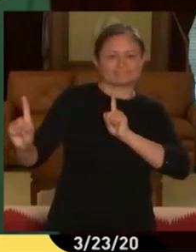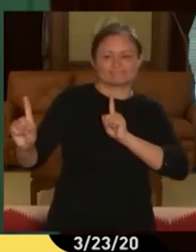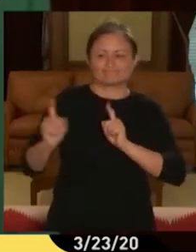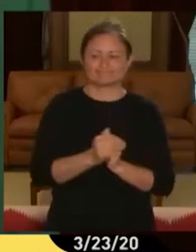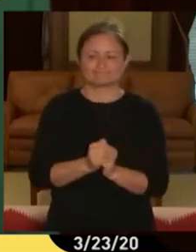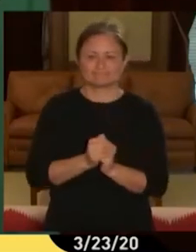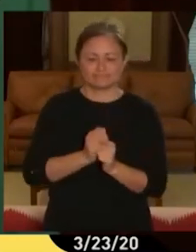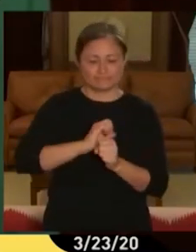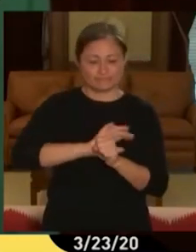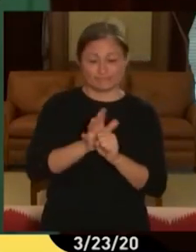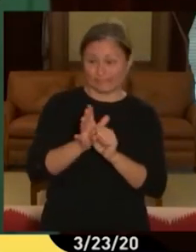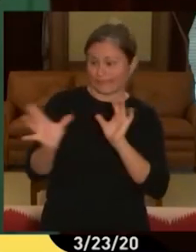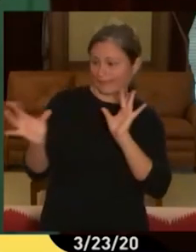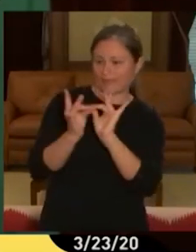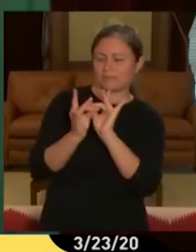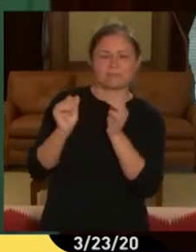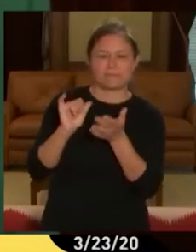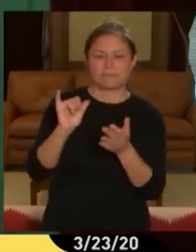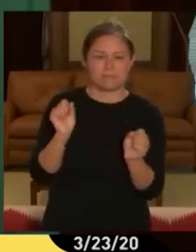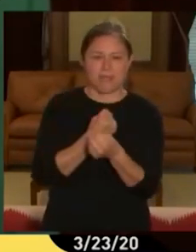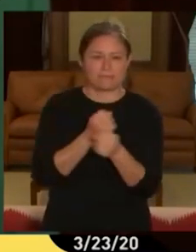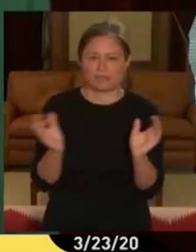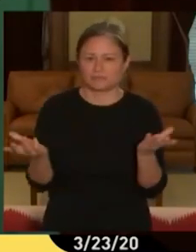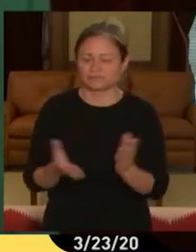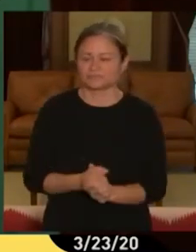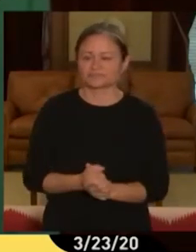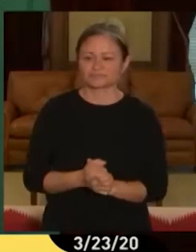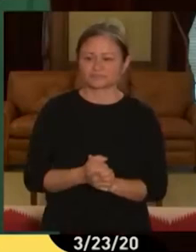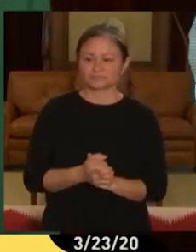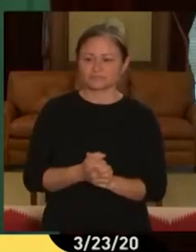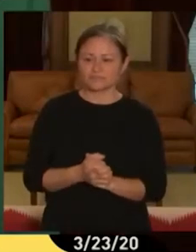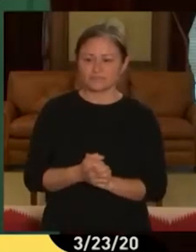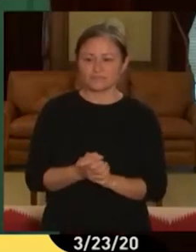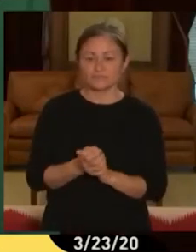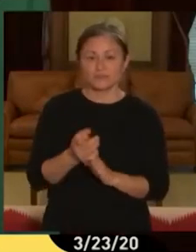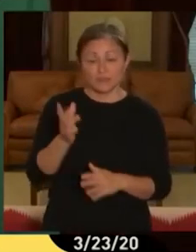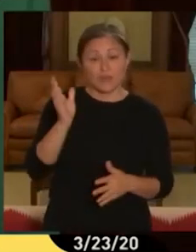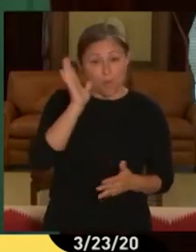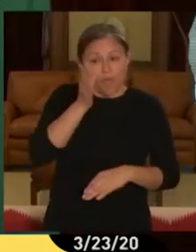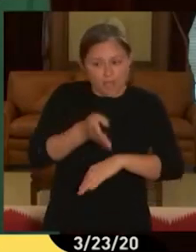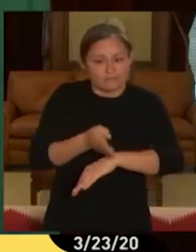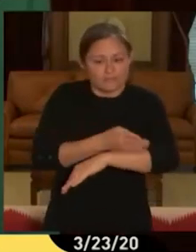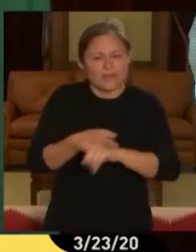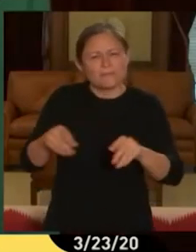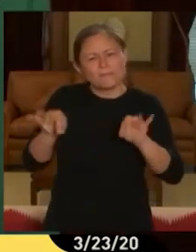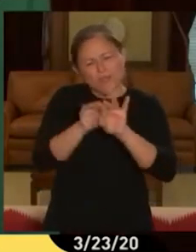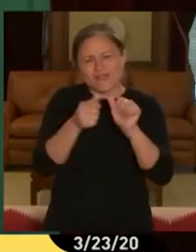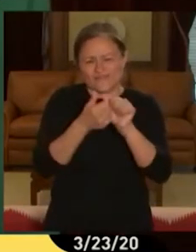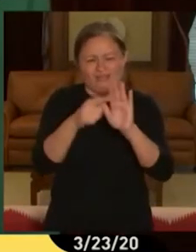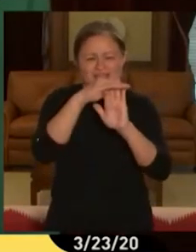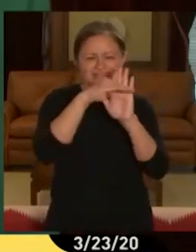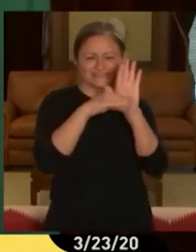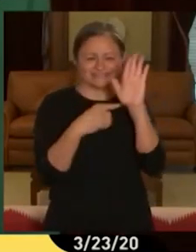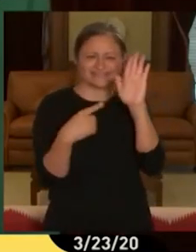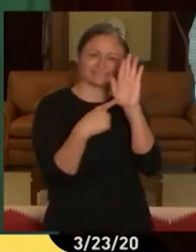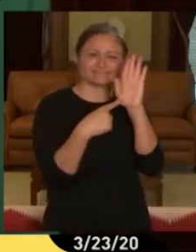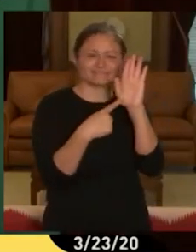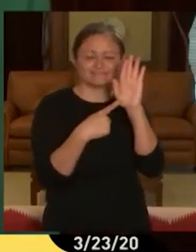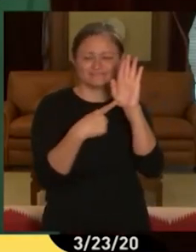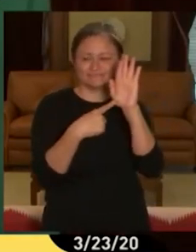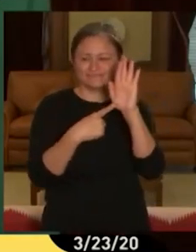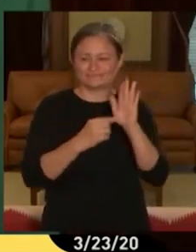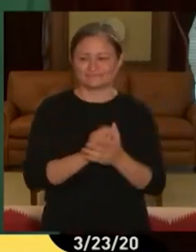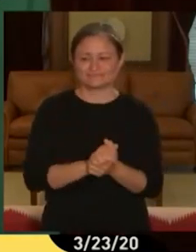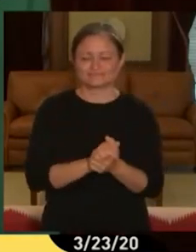can work, but only if we actually use it. Now, here's what this order will do. Effective for